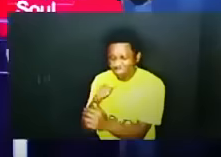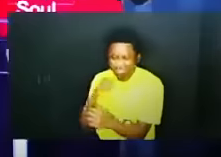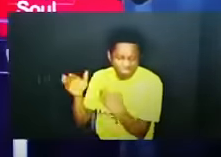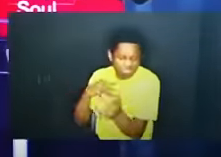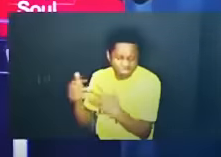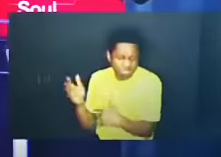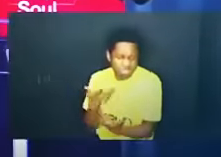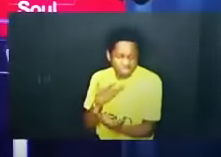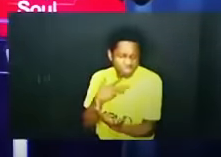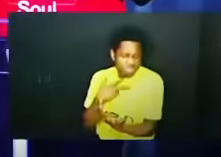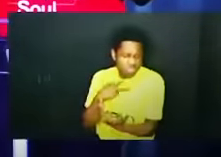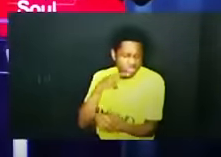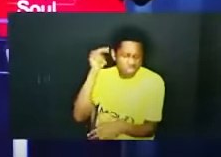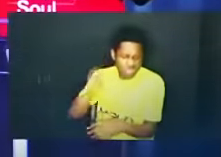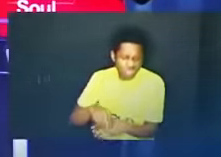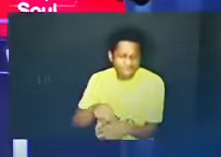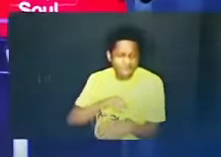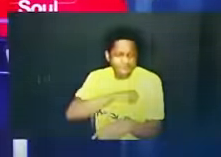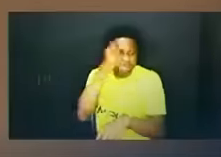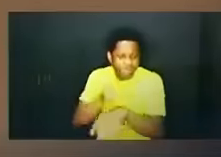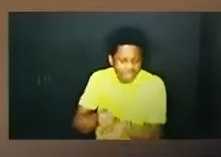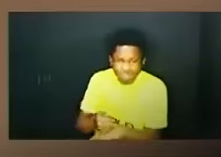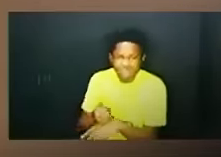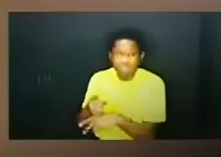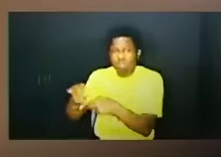on this mountain or in Jerusalem.